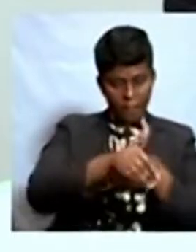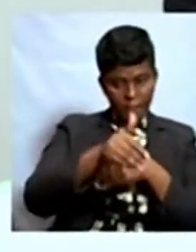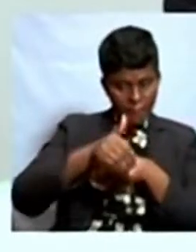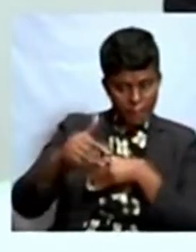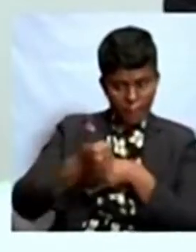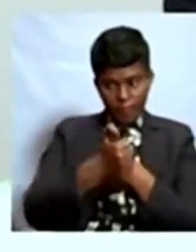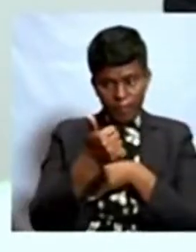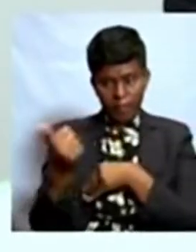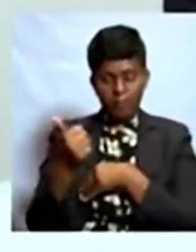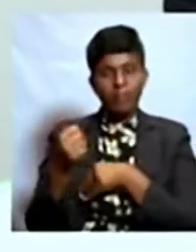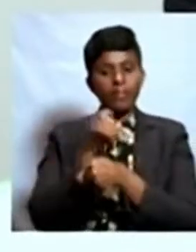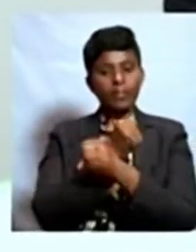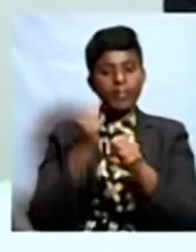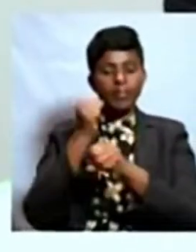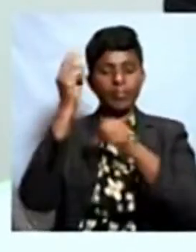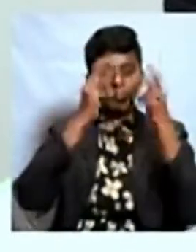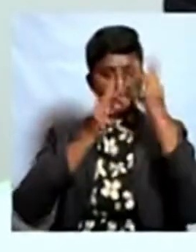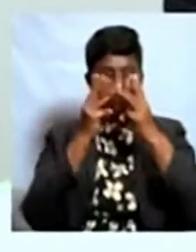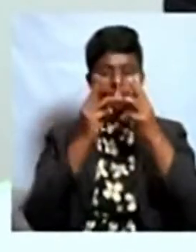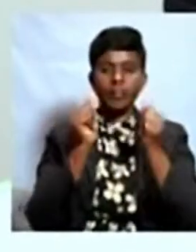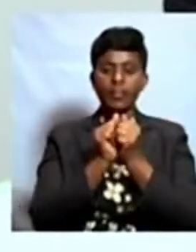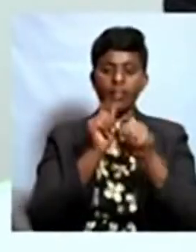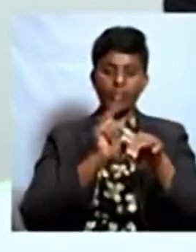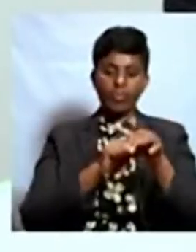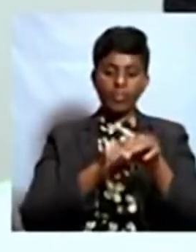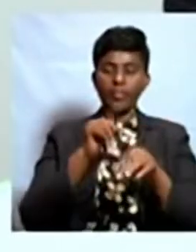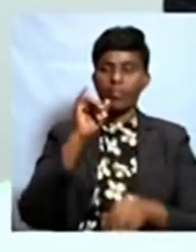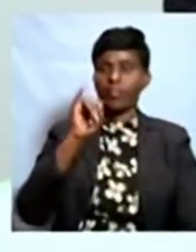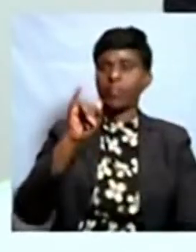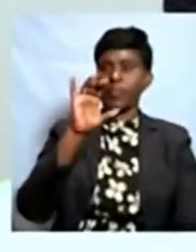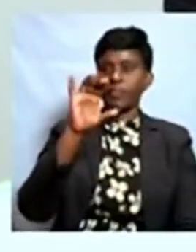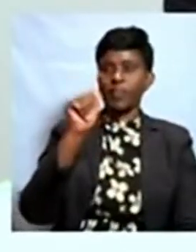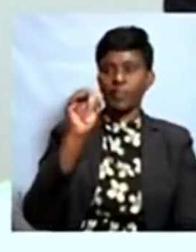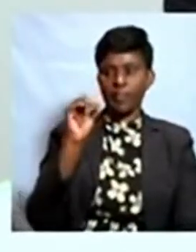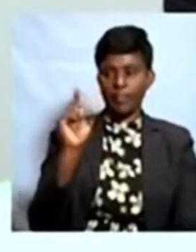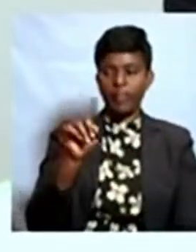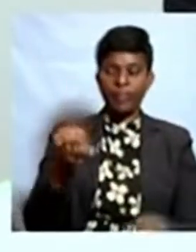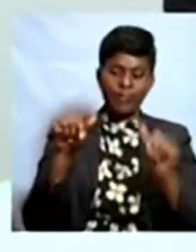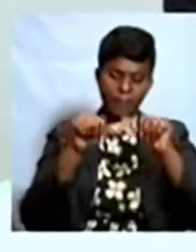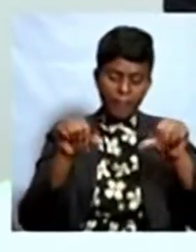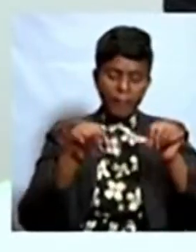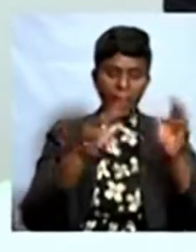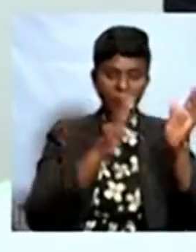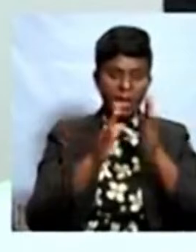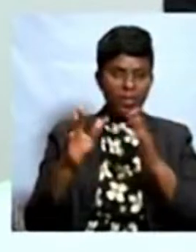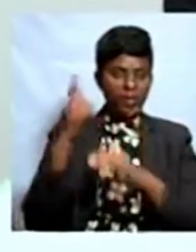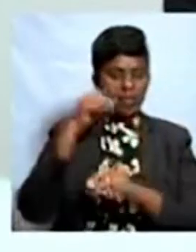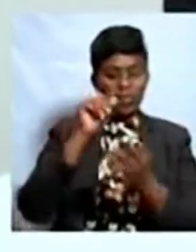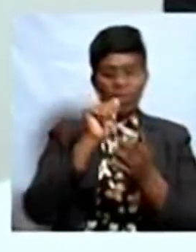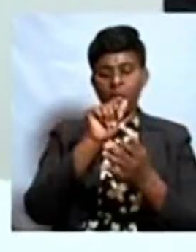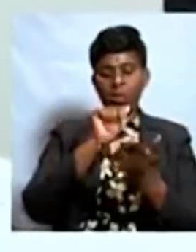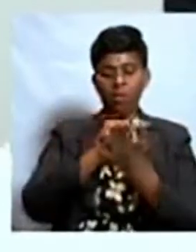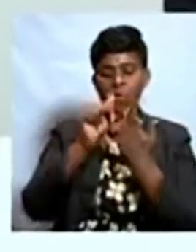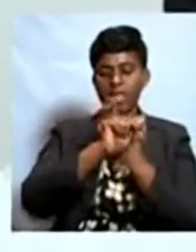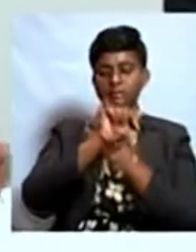any significant safety concern during the ICAO audit scheduled for August